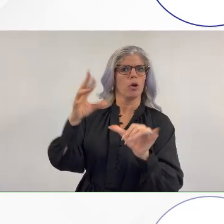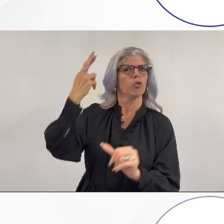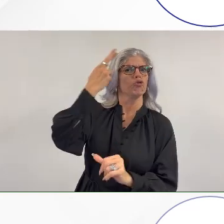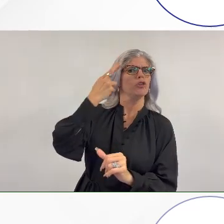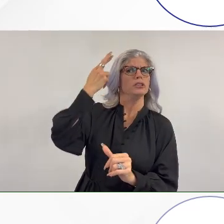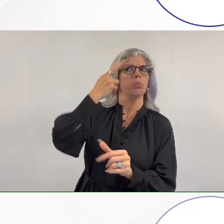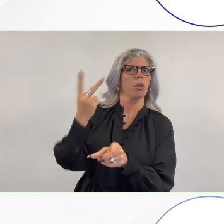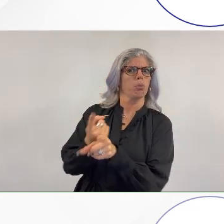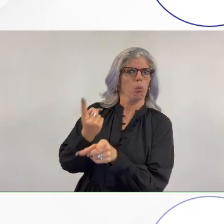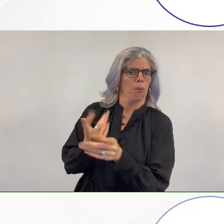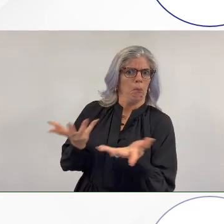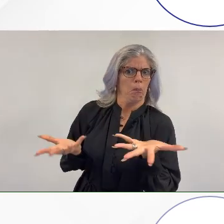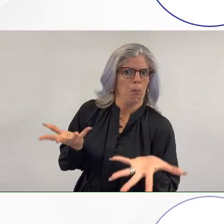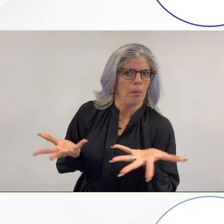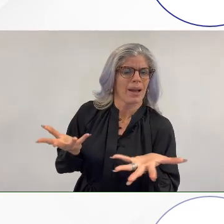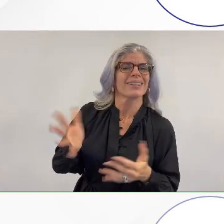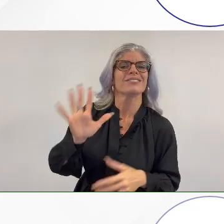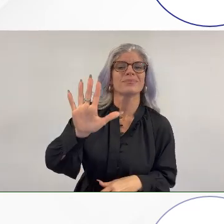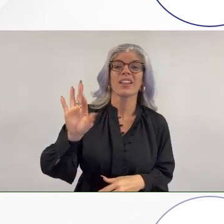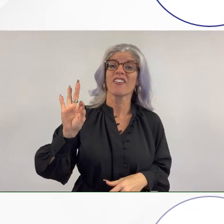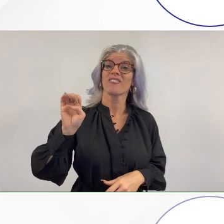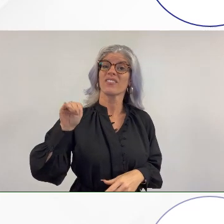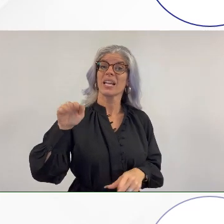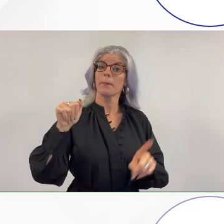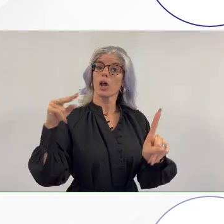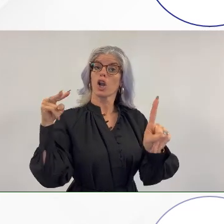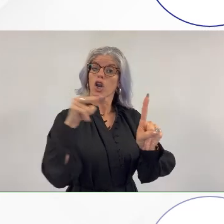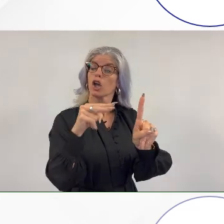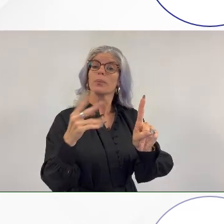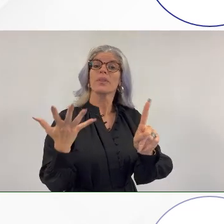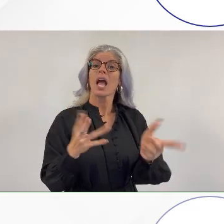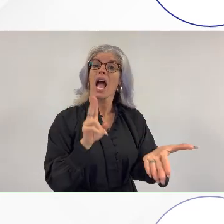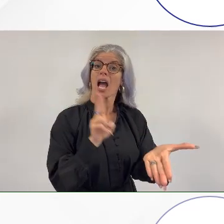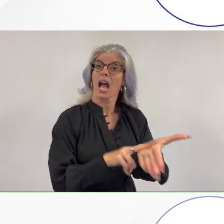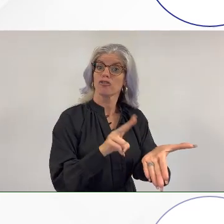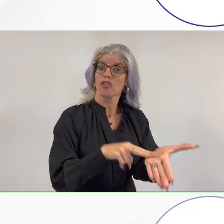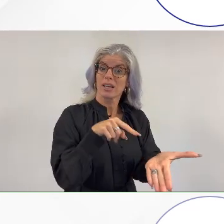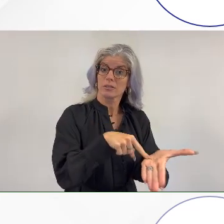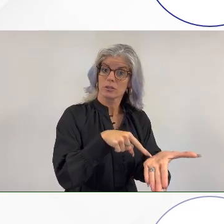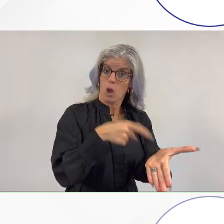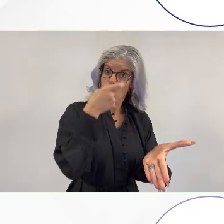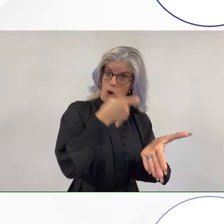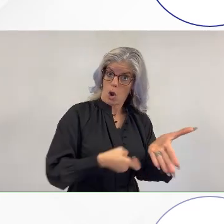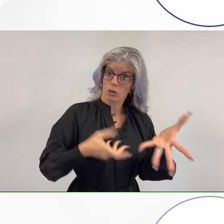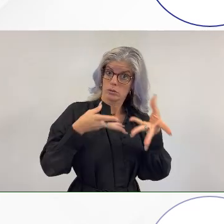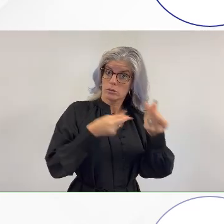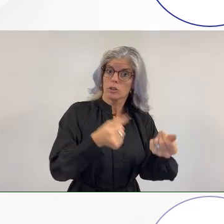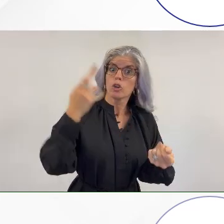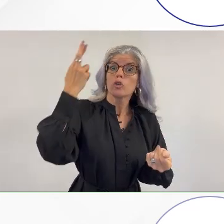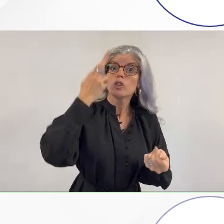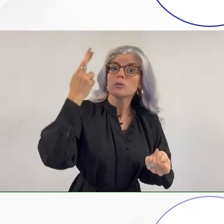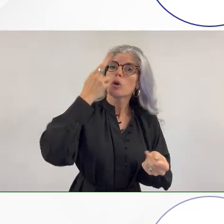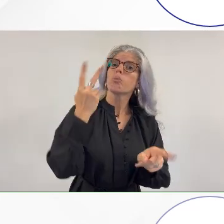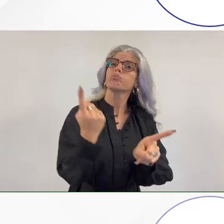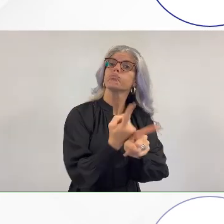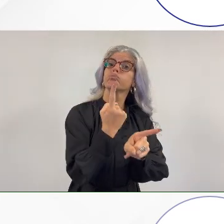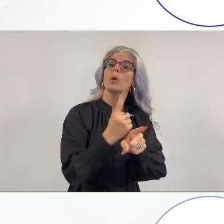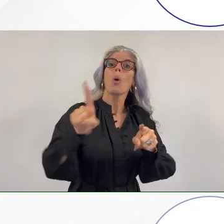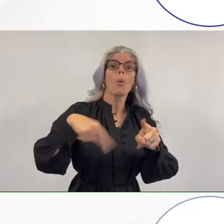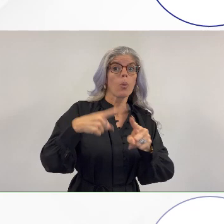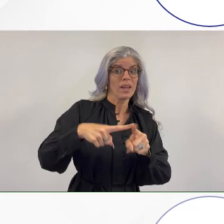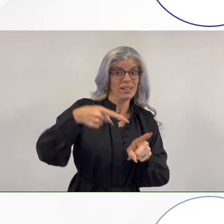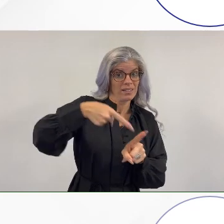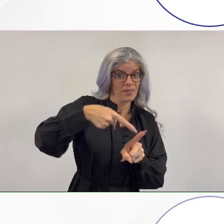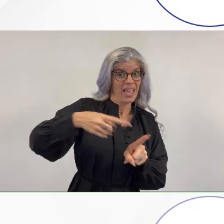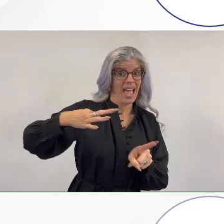stringent, federal law and standards should be applied. Please note, you must have an internal procurement policy